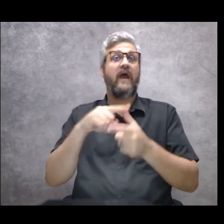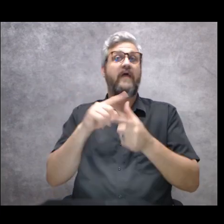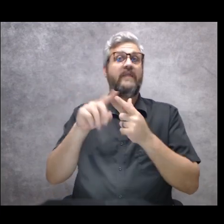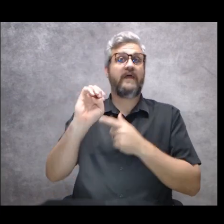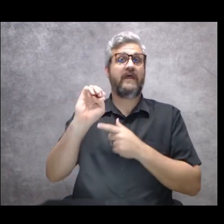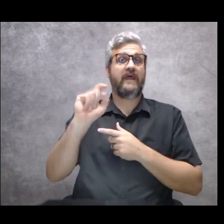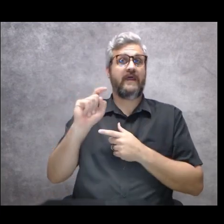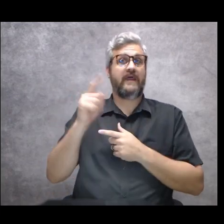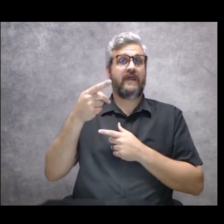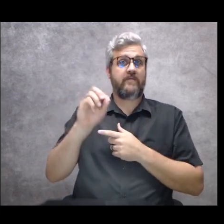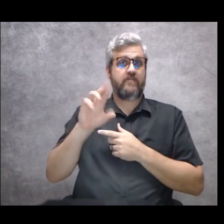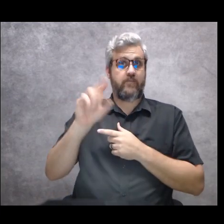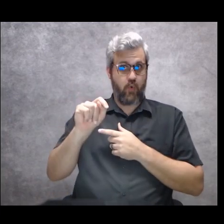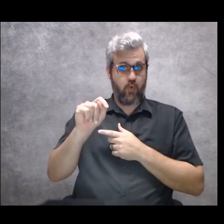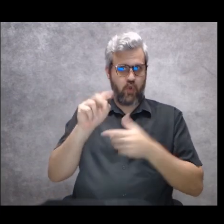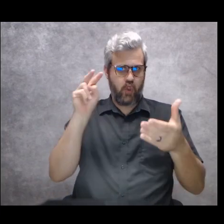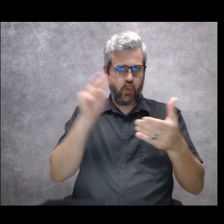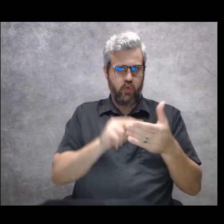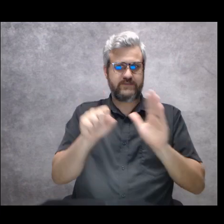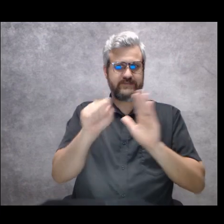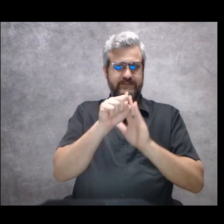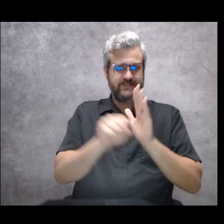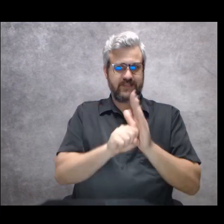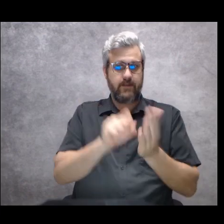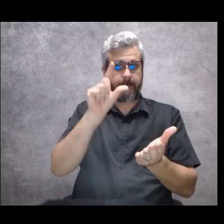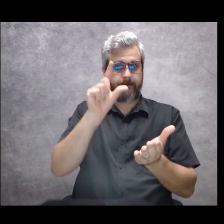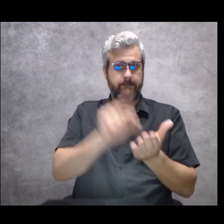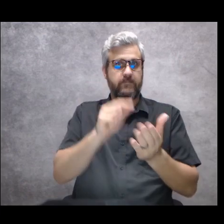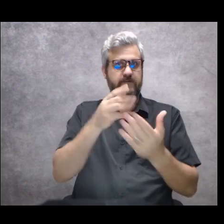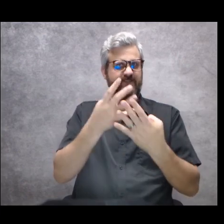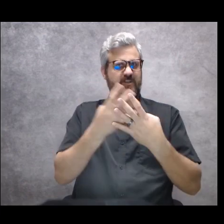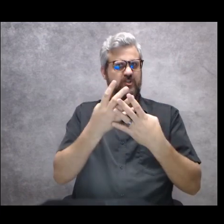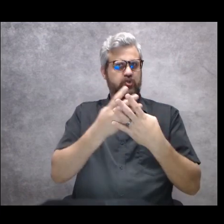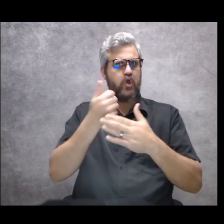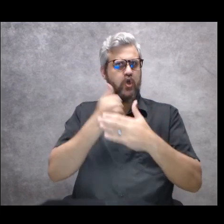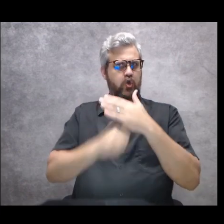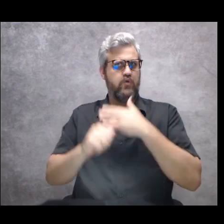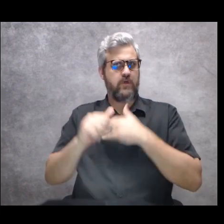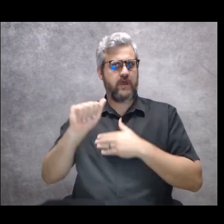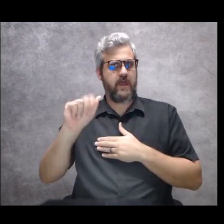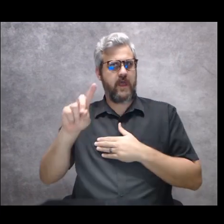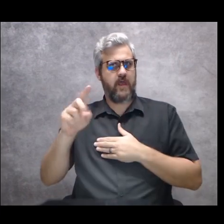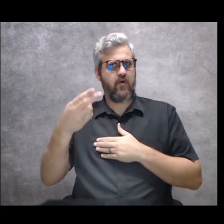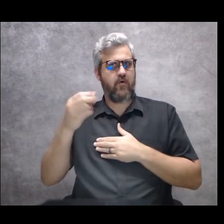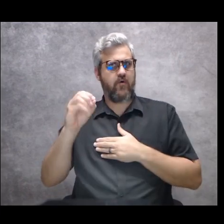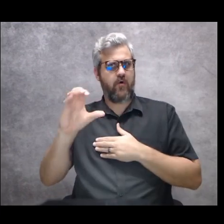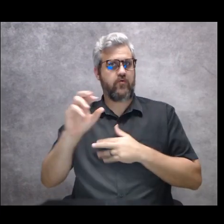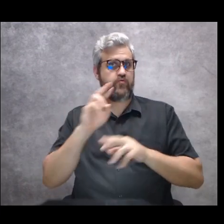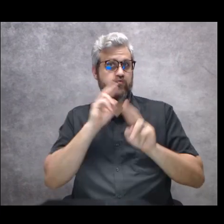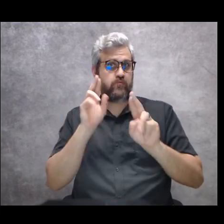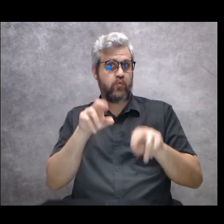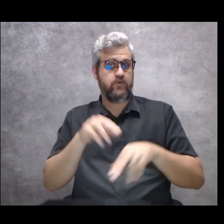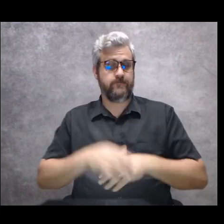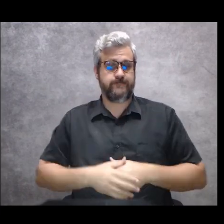Export. Locate the State Published Filter section of Ad hoc Reporting.